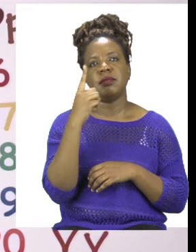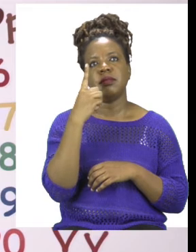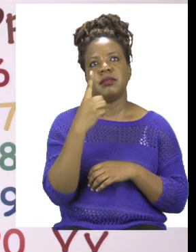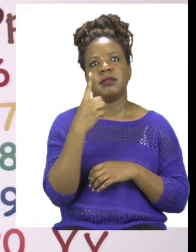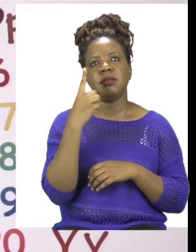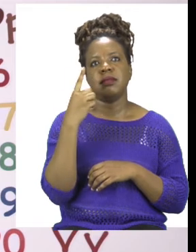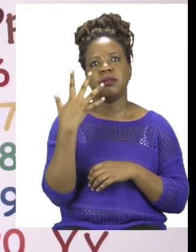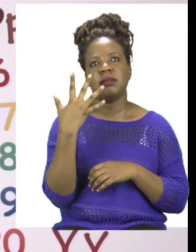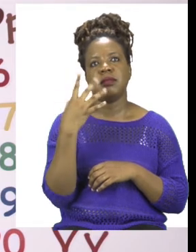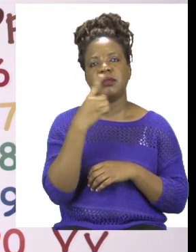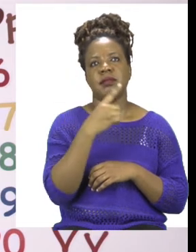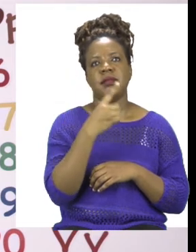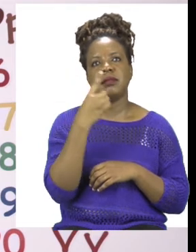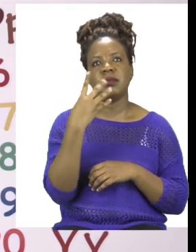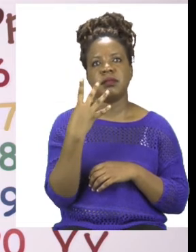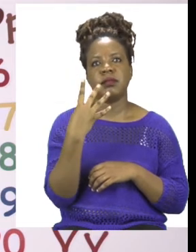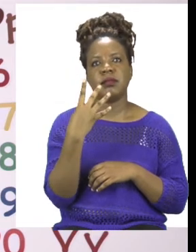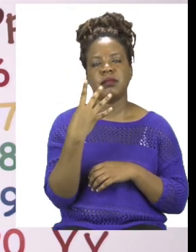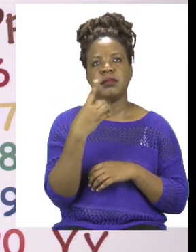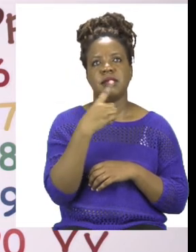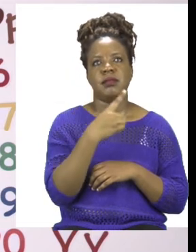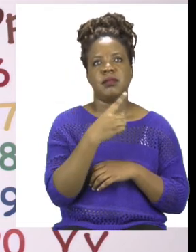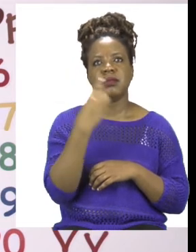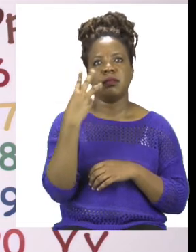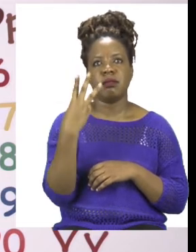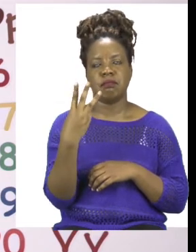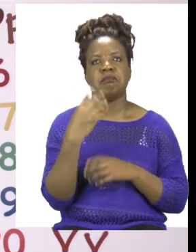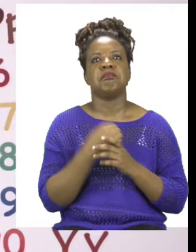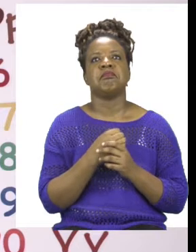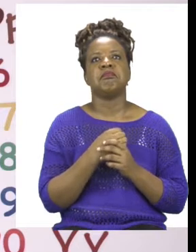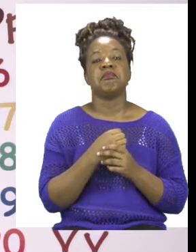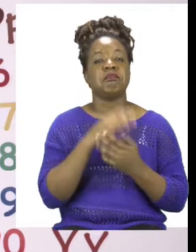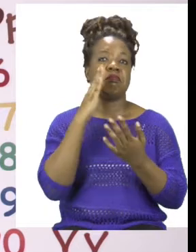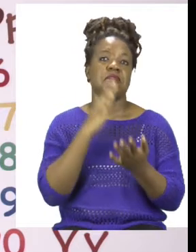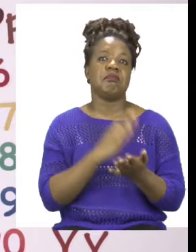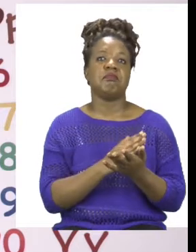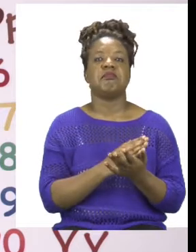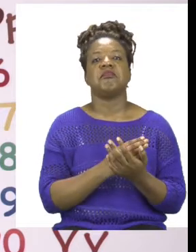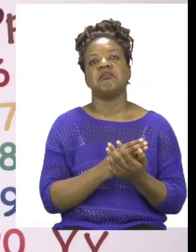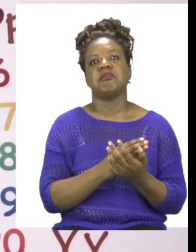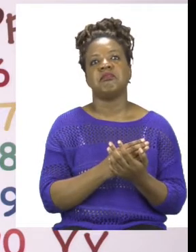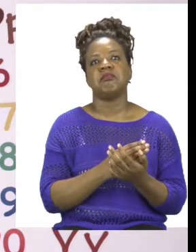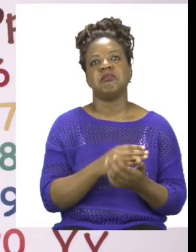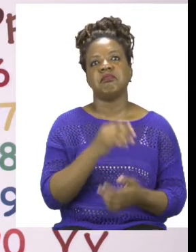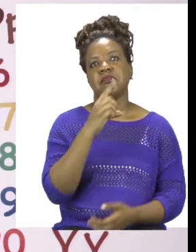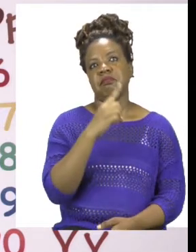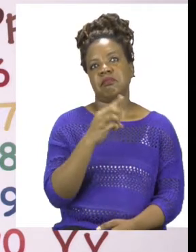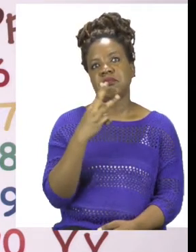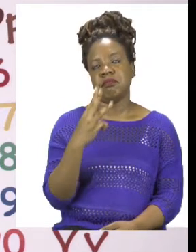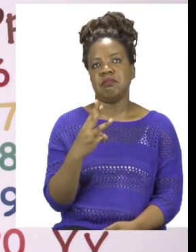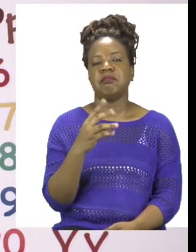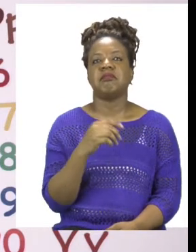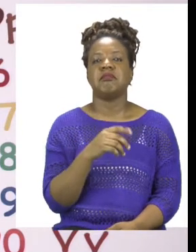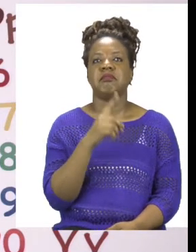16, 15, 14, 13. So our answer is correct. Now